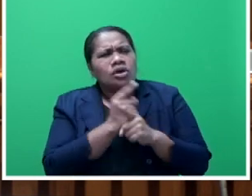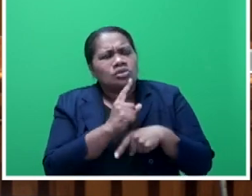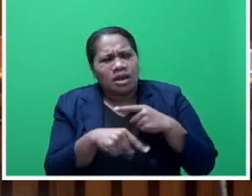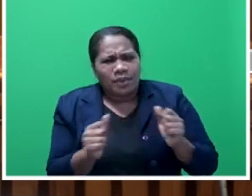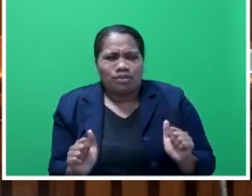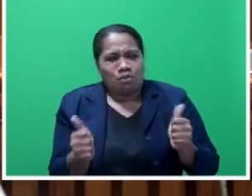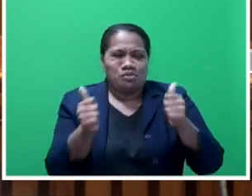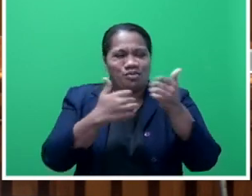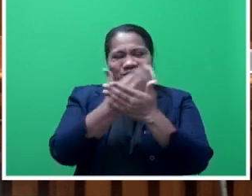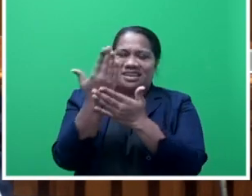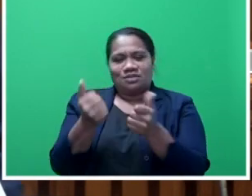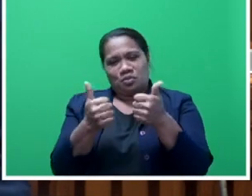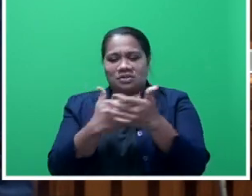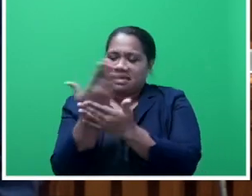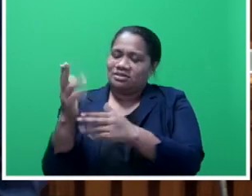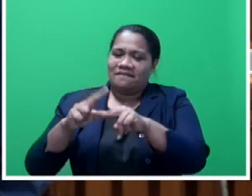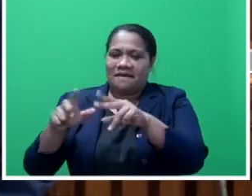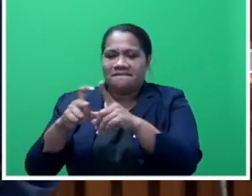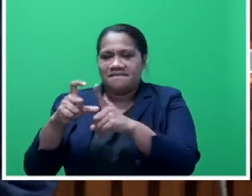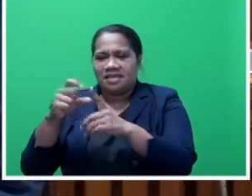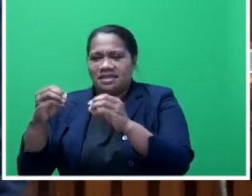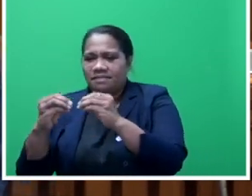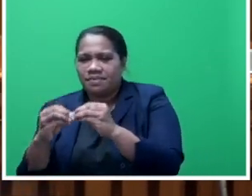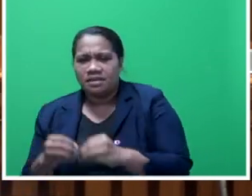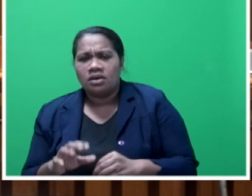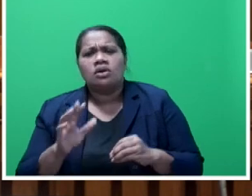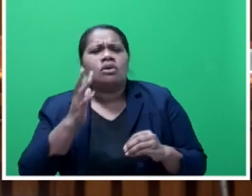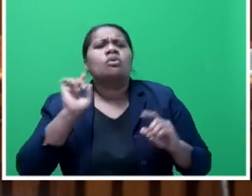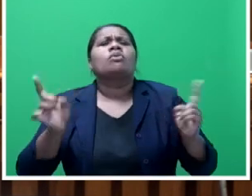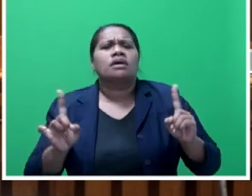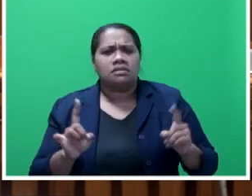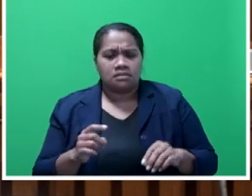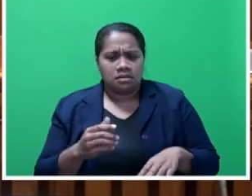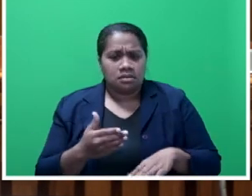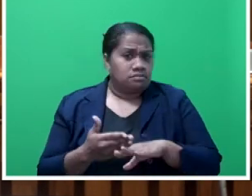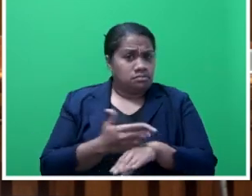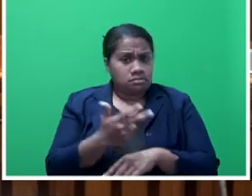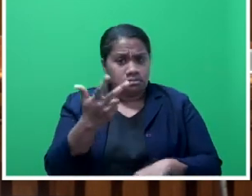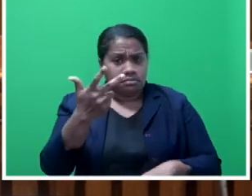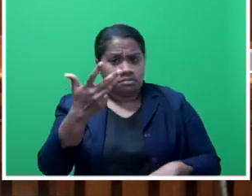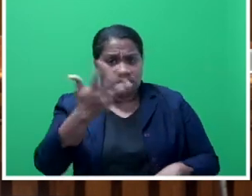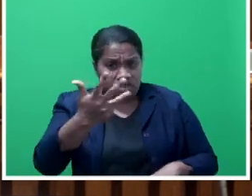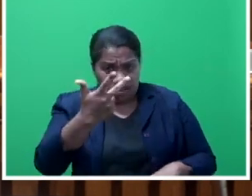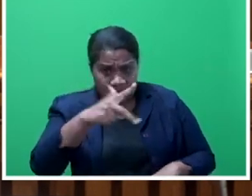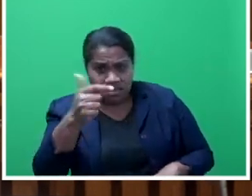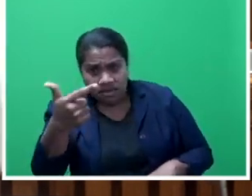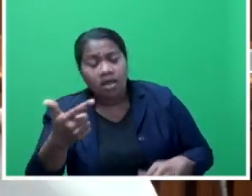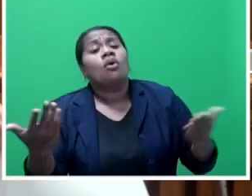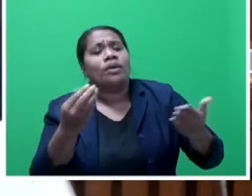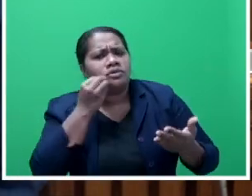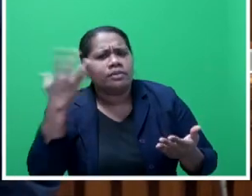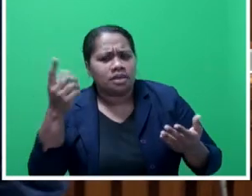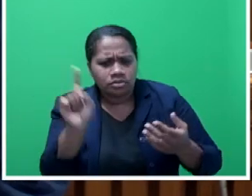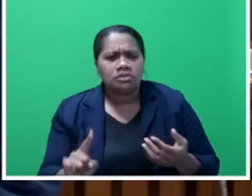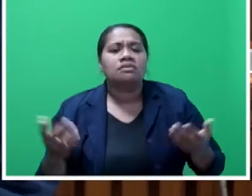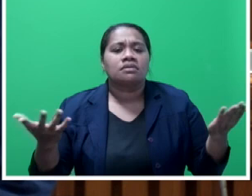days? The MCOL glory days, post-87? Where are those supermarkets today? The Class